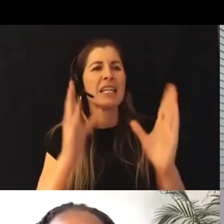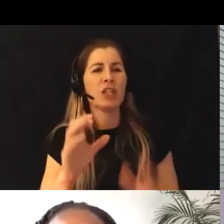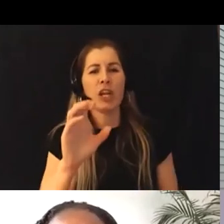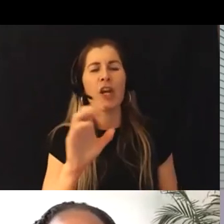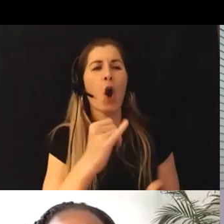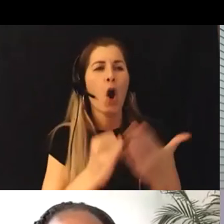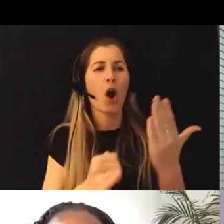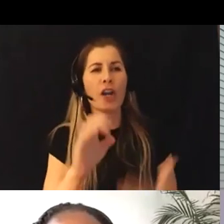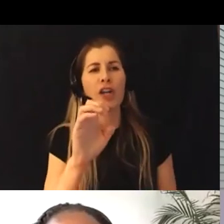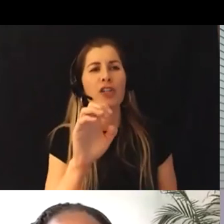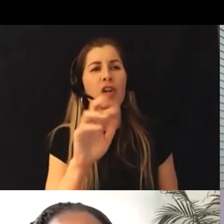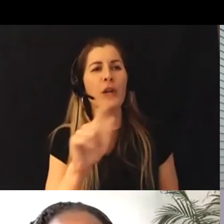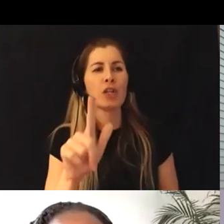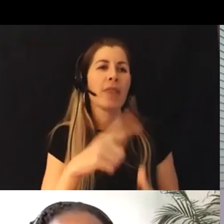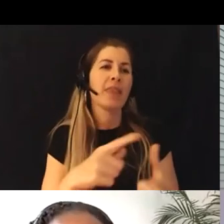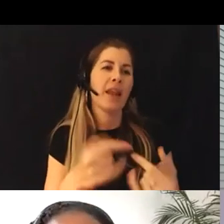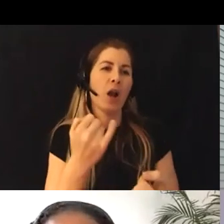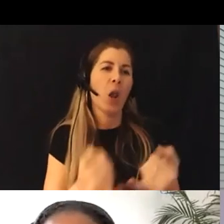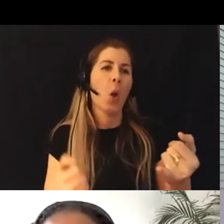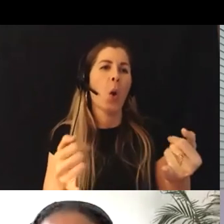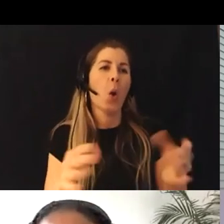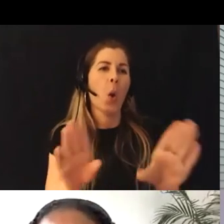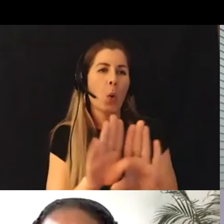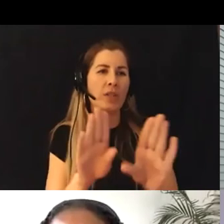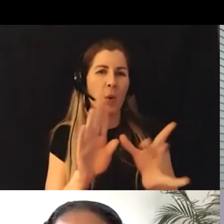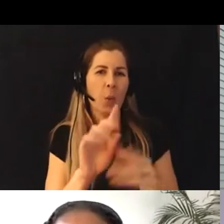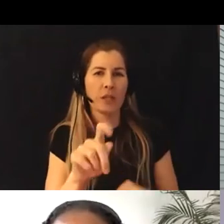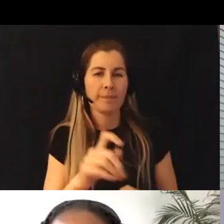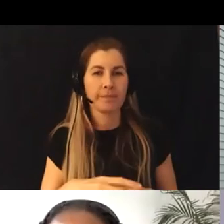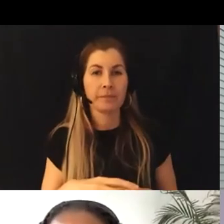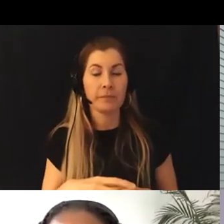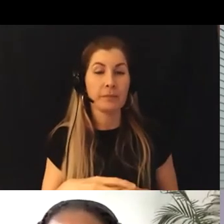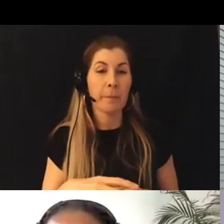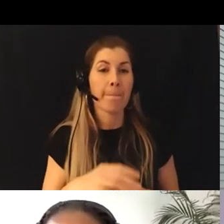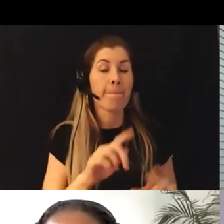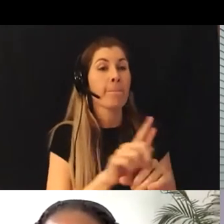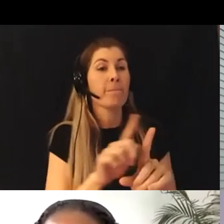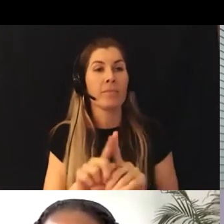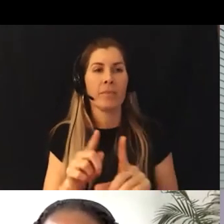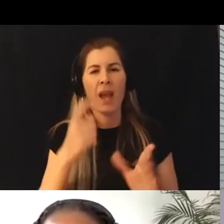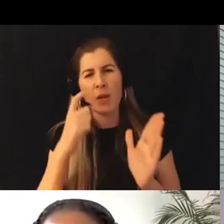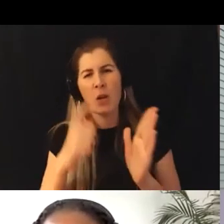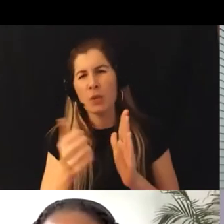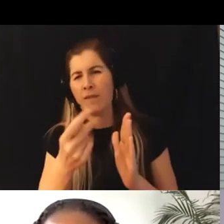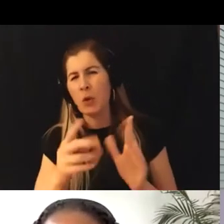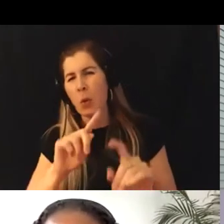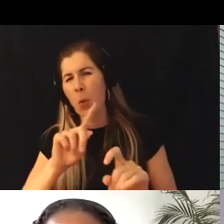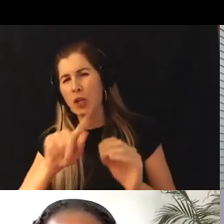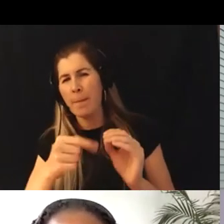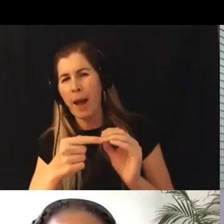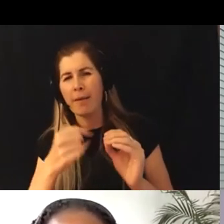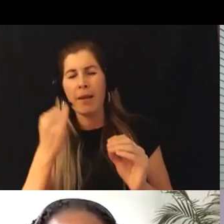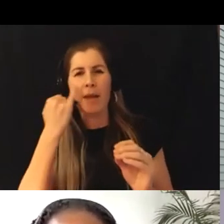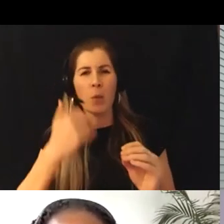on to the closing question. Thank you so much. Oh, great. Thank you, Porché. And also just to, there were a couple of questions about whether or not there would be